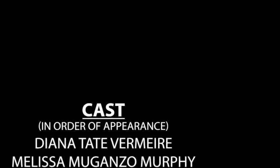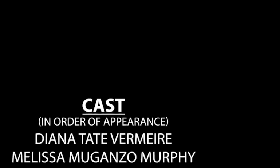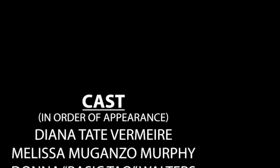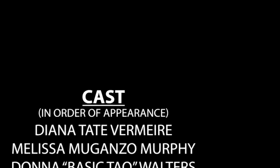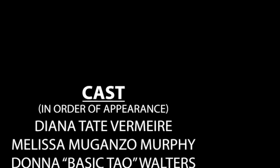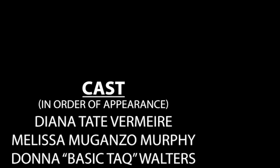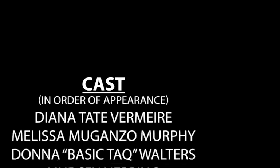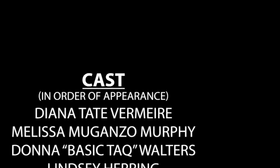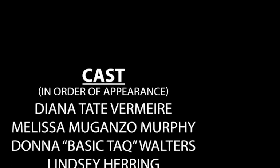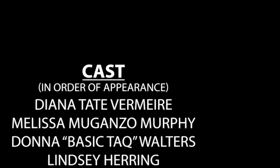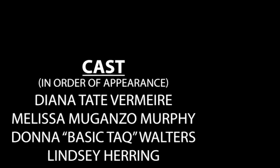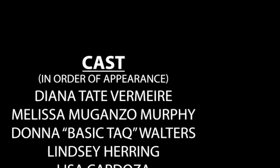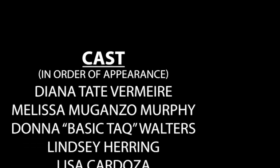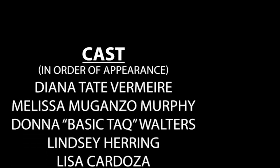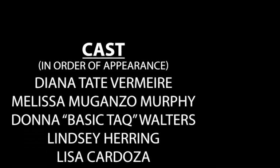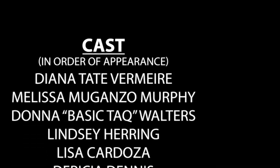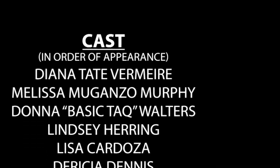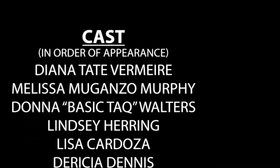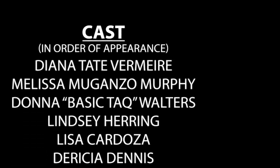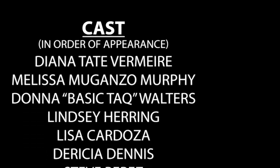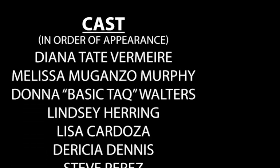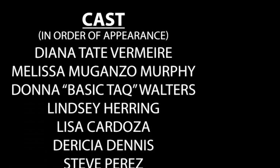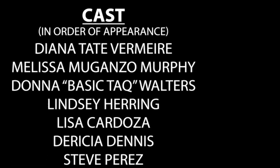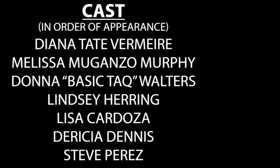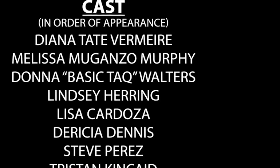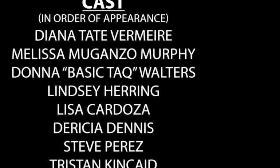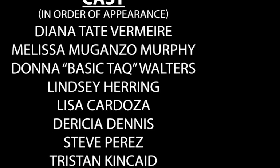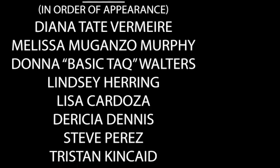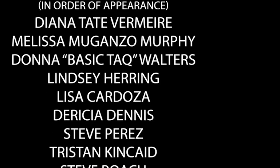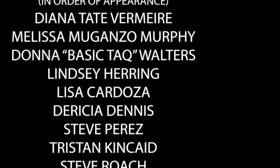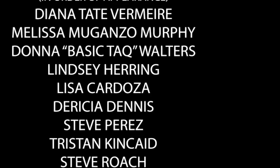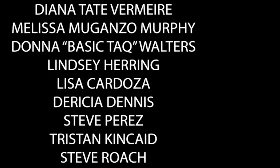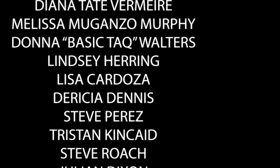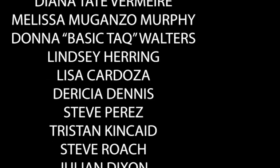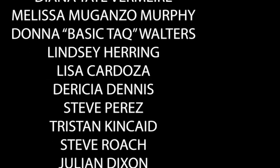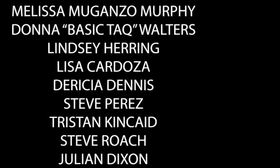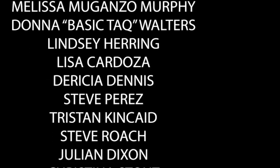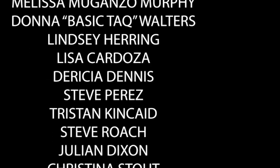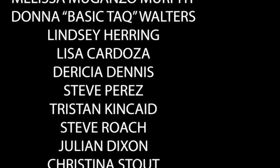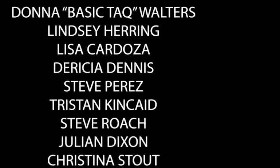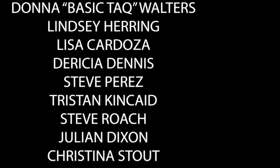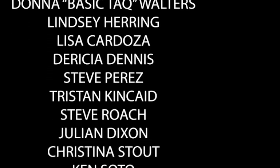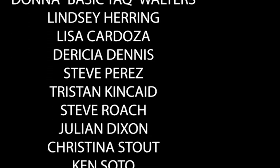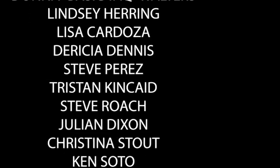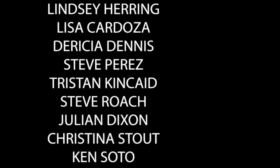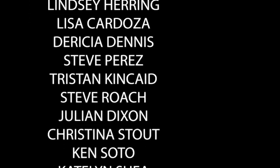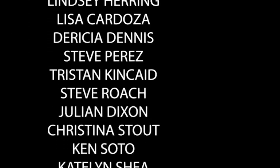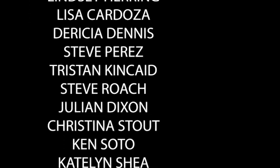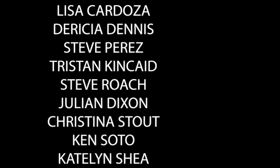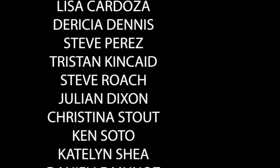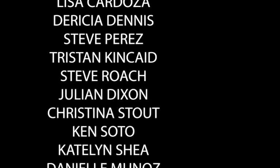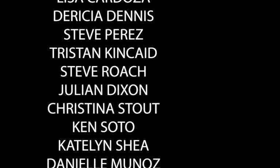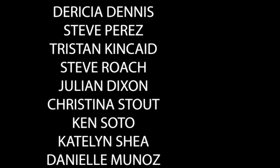My name is Sue McGinty, and I'm a retired faculty member from Sacramento State. Hi, my name is David Lopez, and I graduated from Sac State